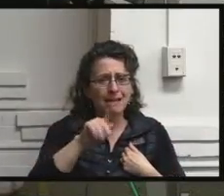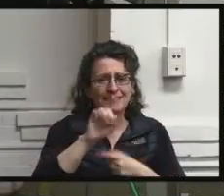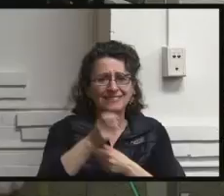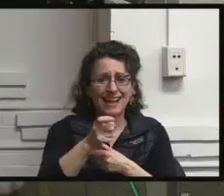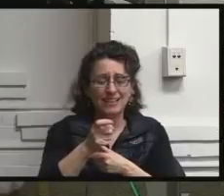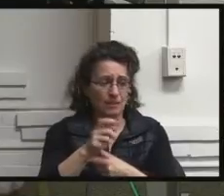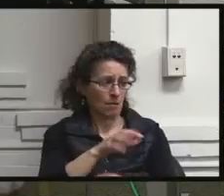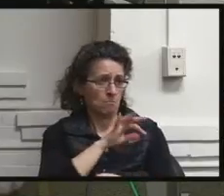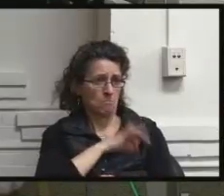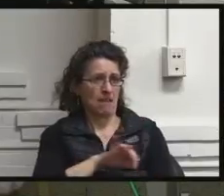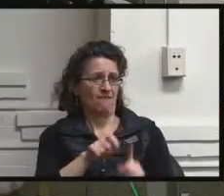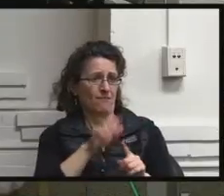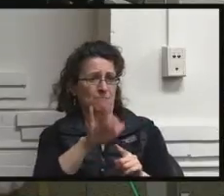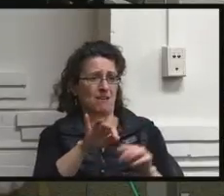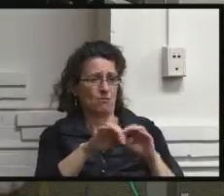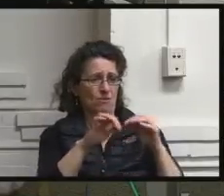money.